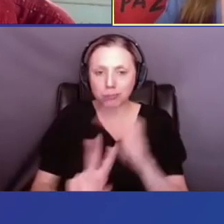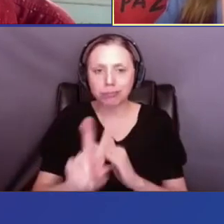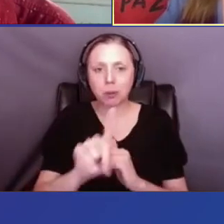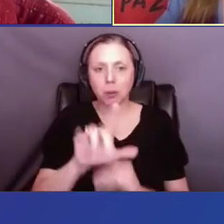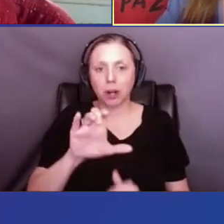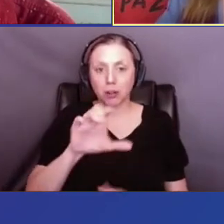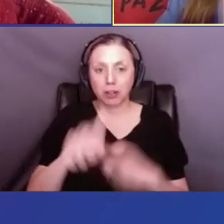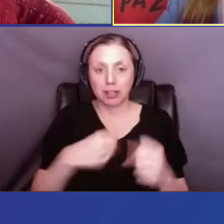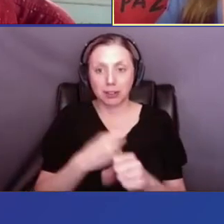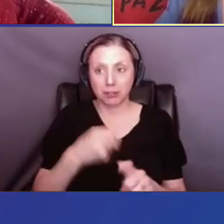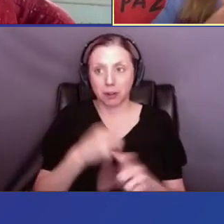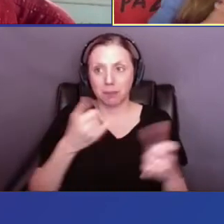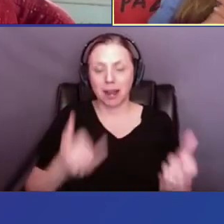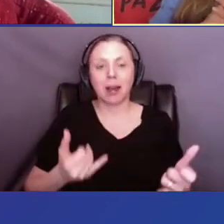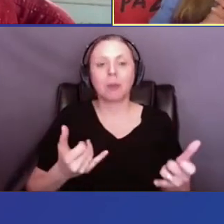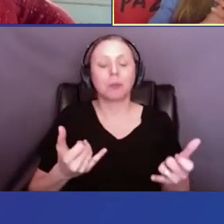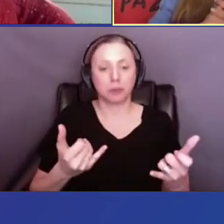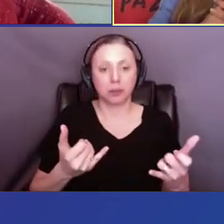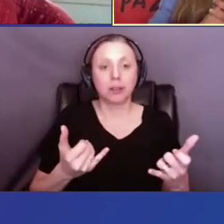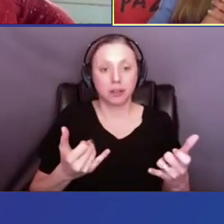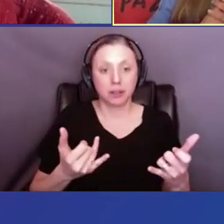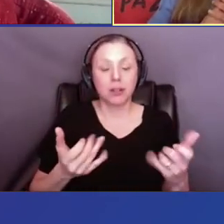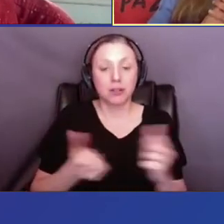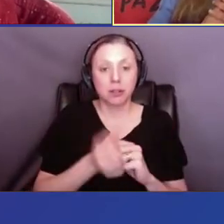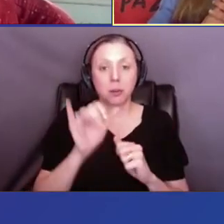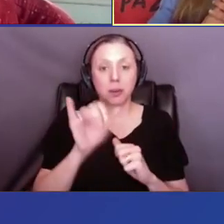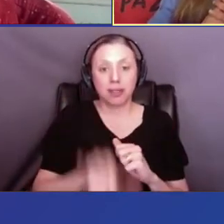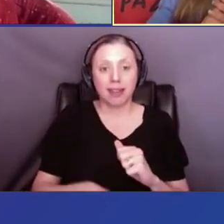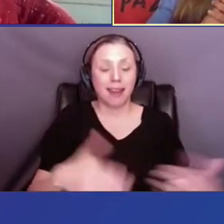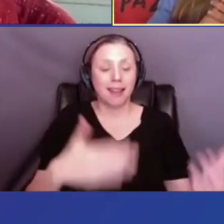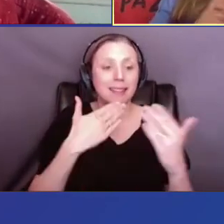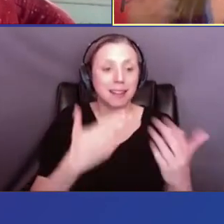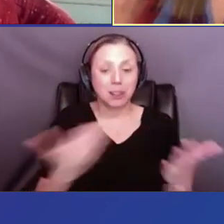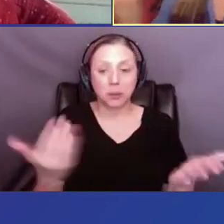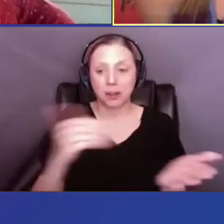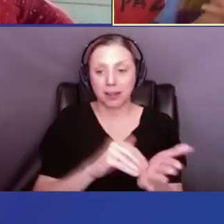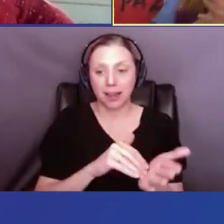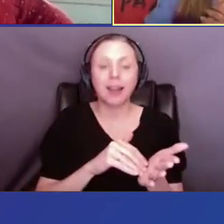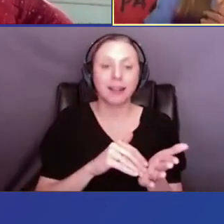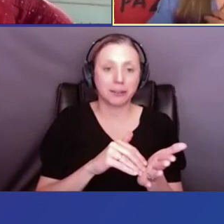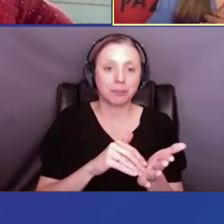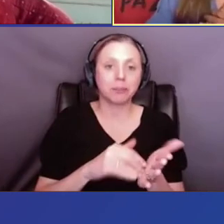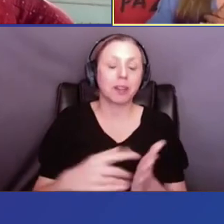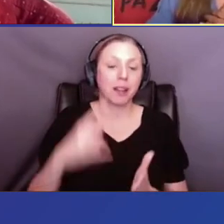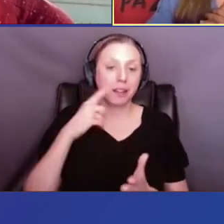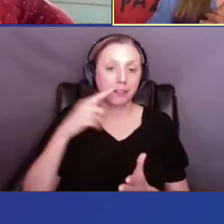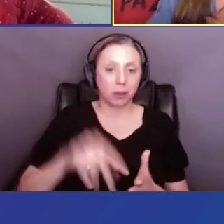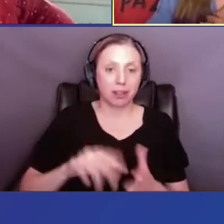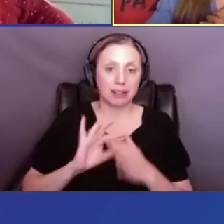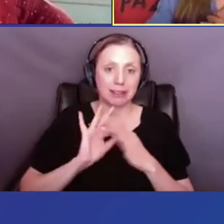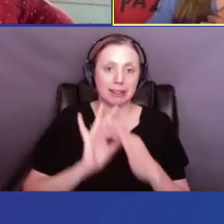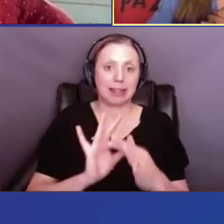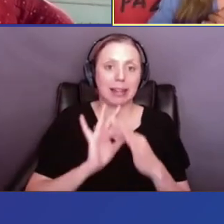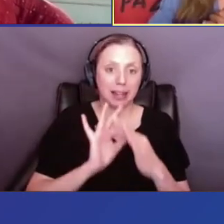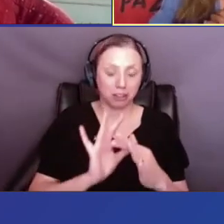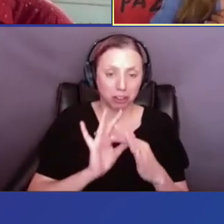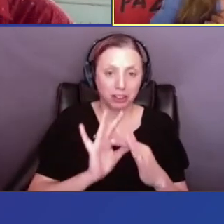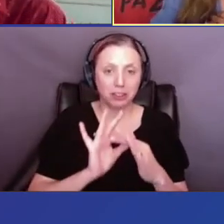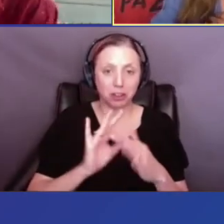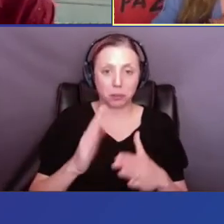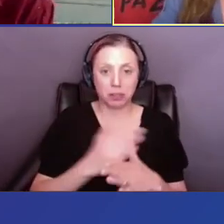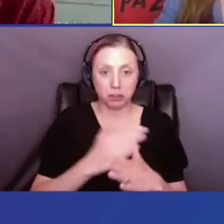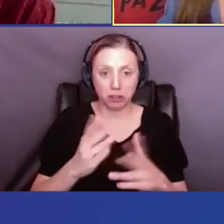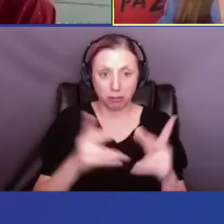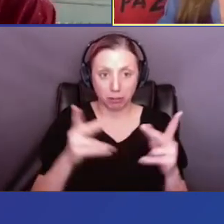And with that, I say for you guys, thanks again, and for this connection and be in this shared